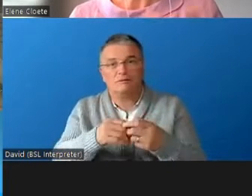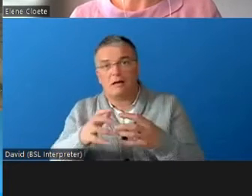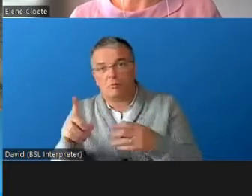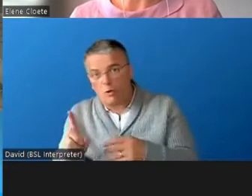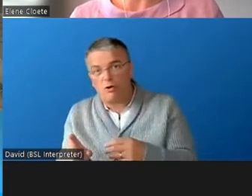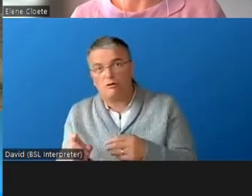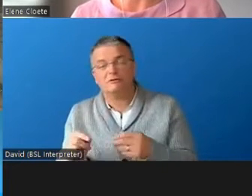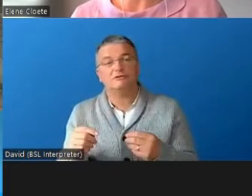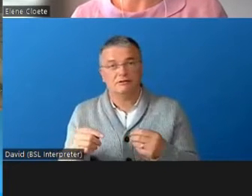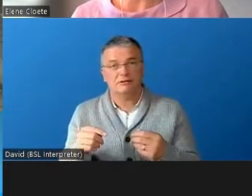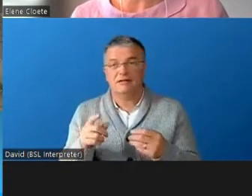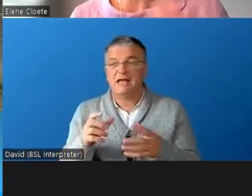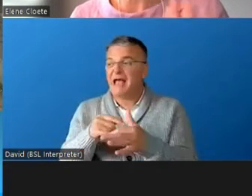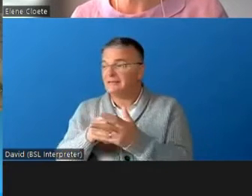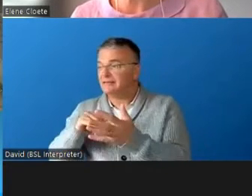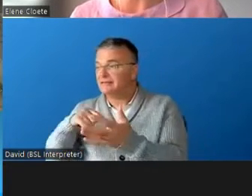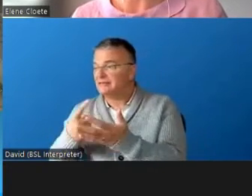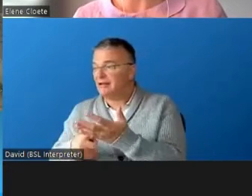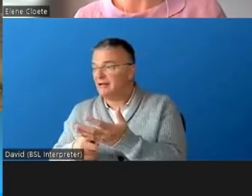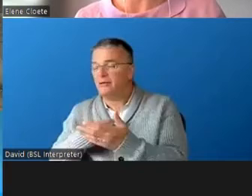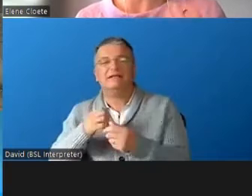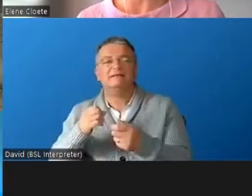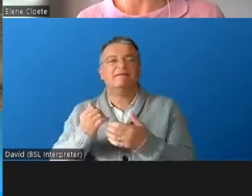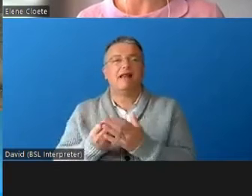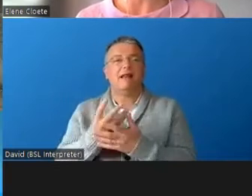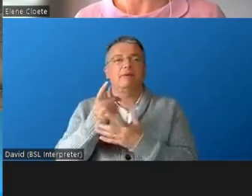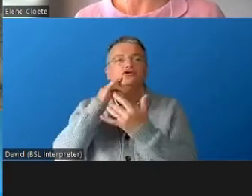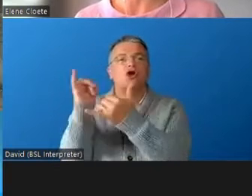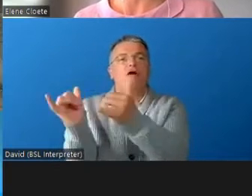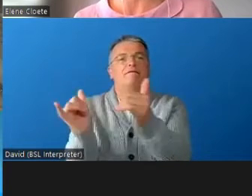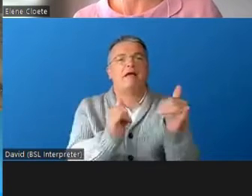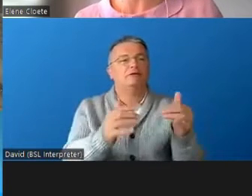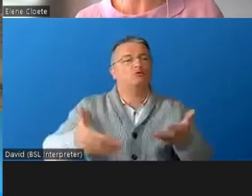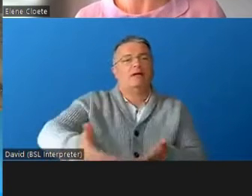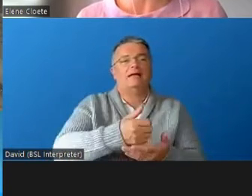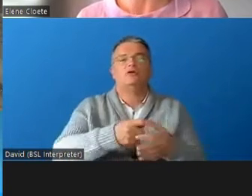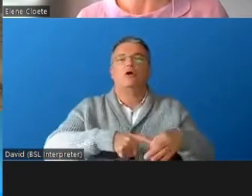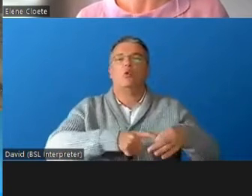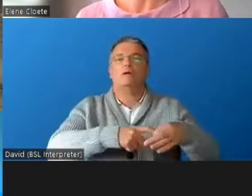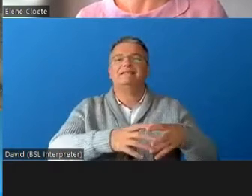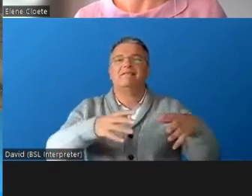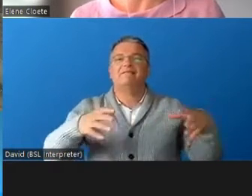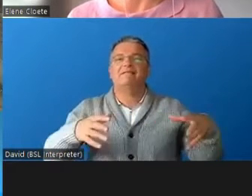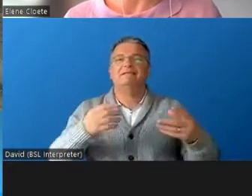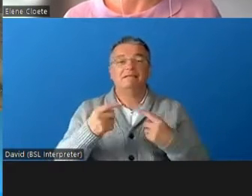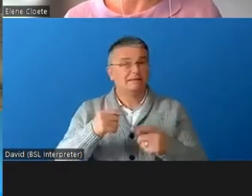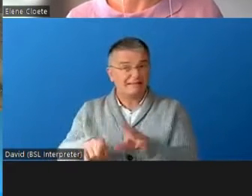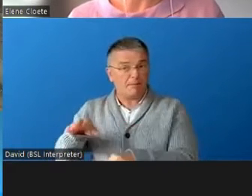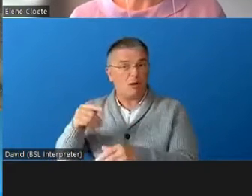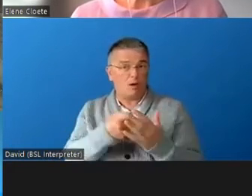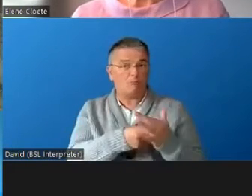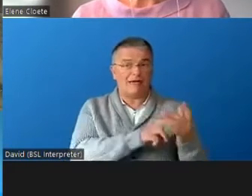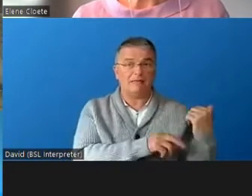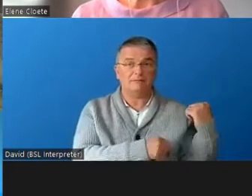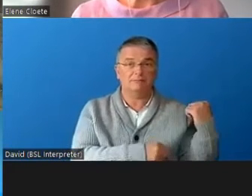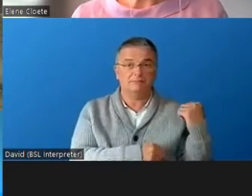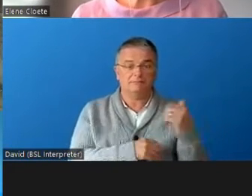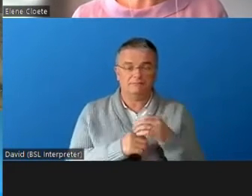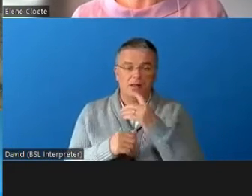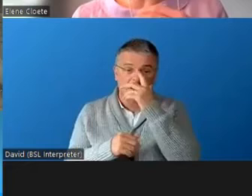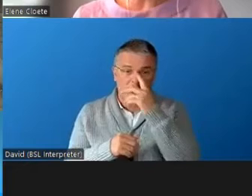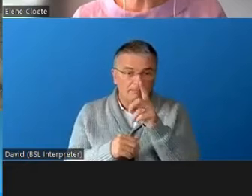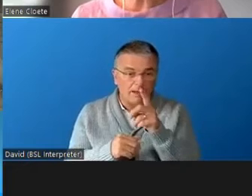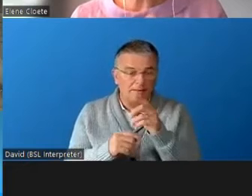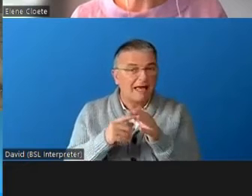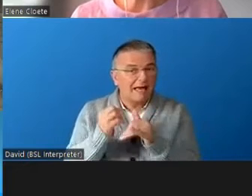community decided that they were going to develop surveys to collect the quantitative data, very similar to what Renan did. But